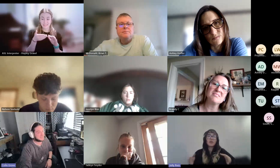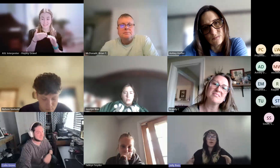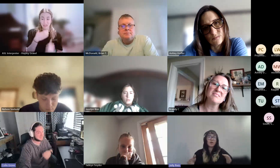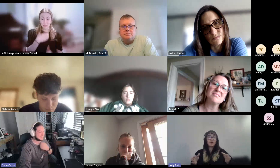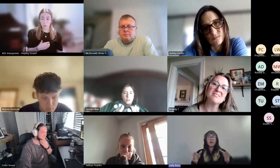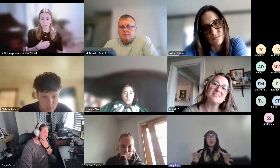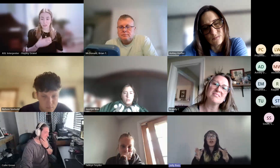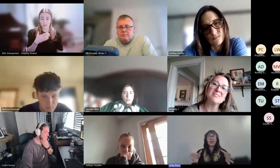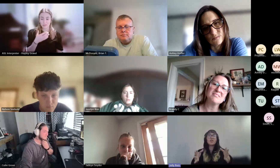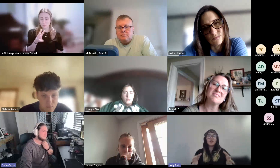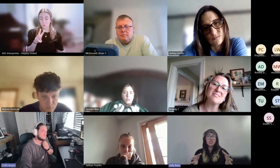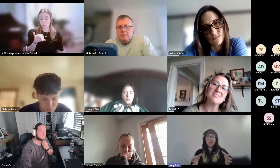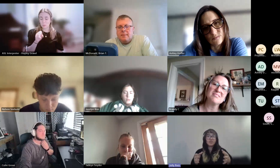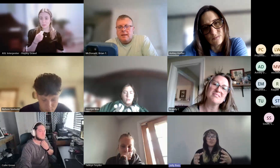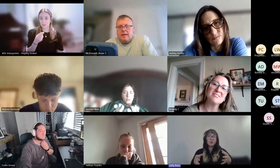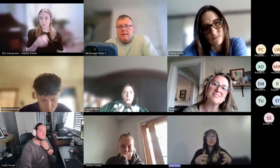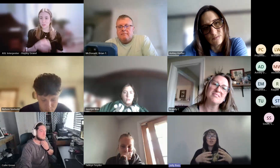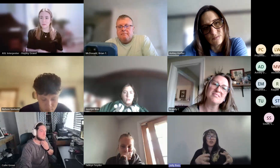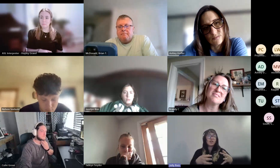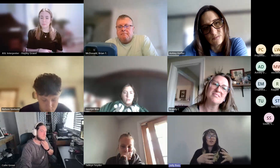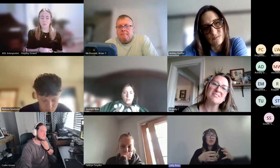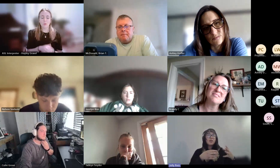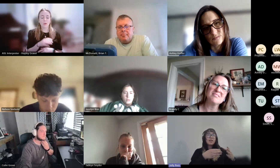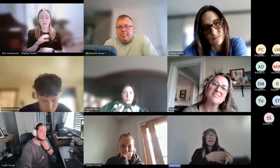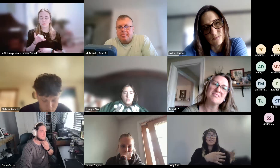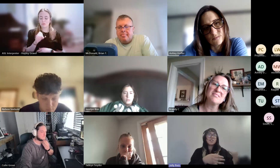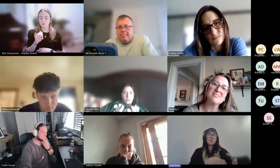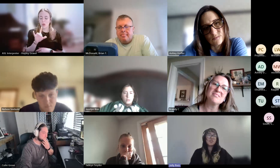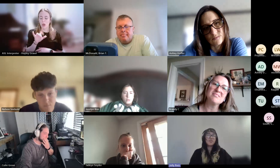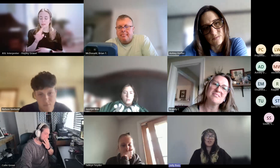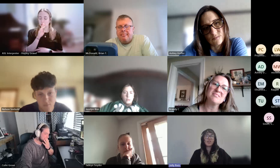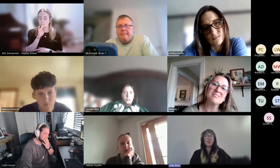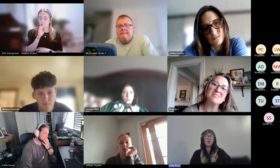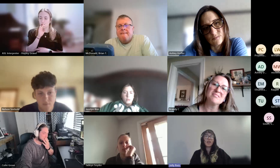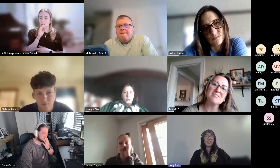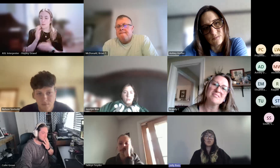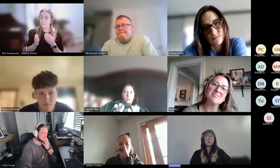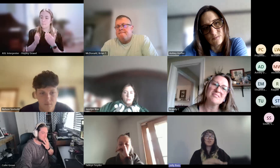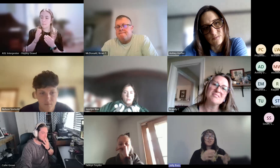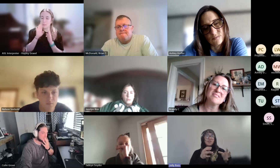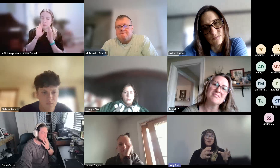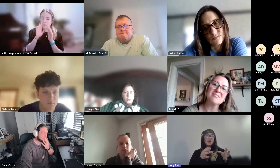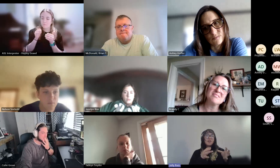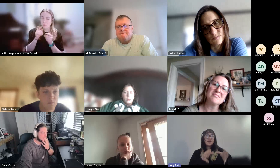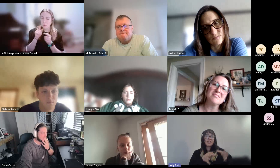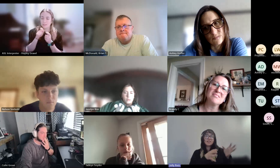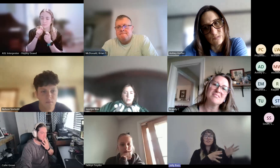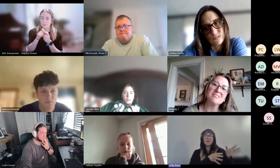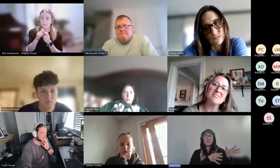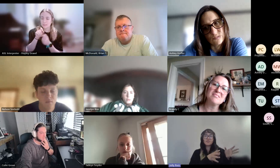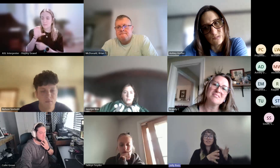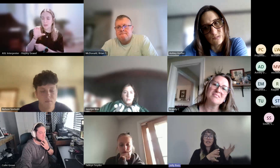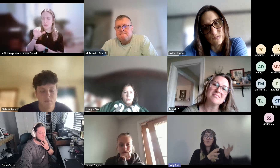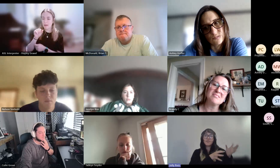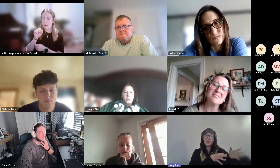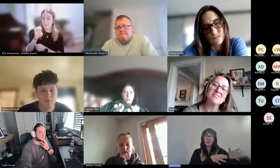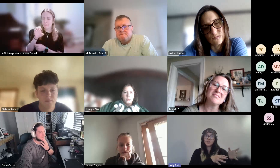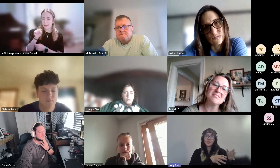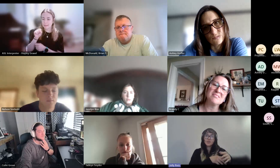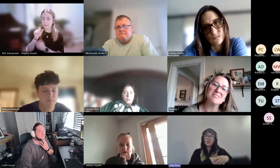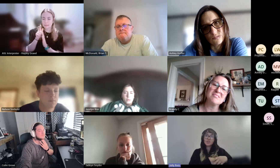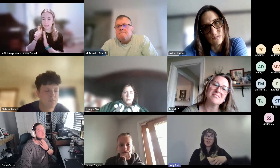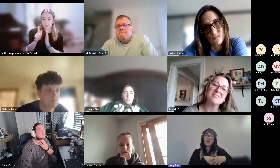Like, what if you set a parameter or like a condition for certain cases specifically, and you go like into specific cases of that